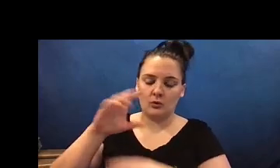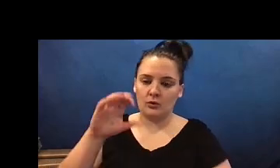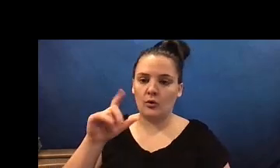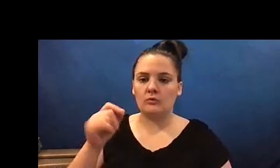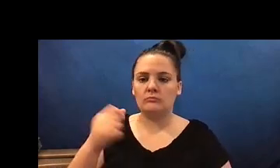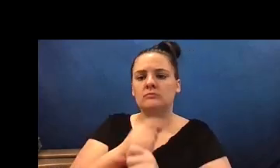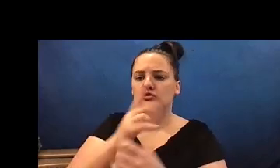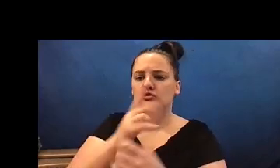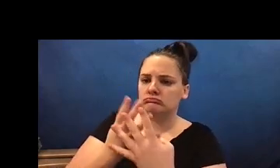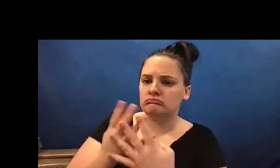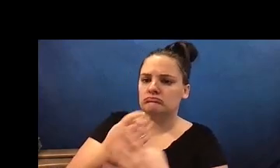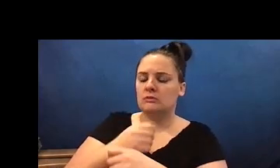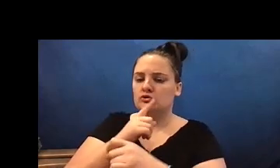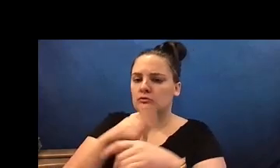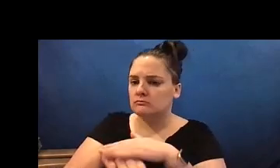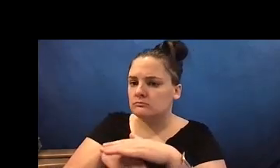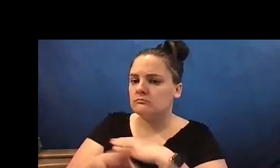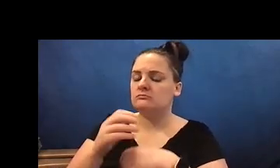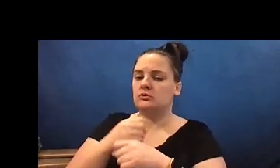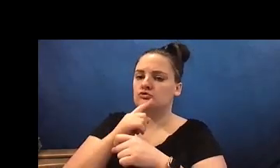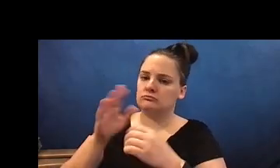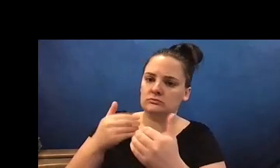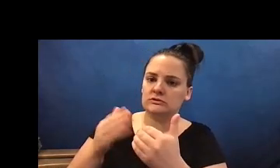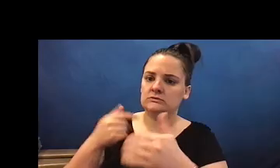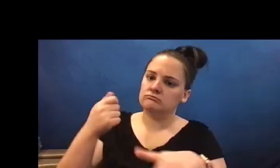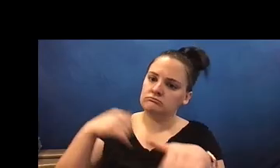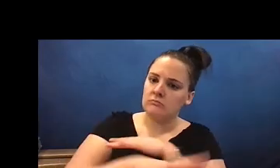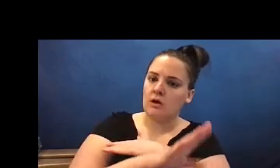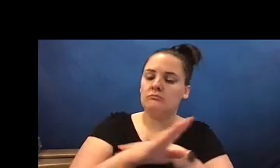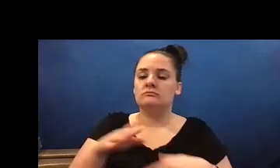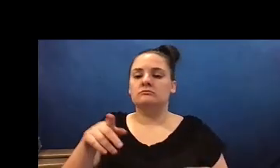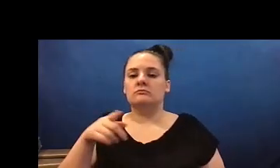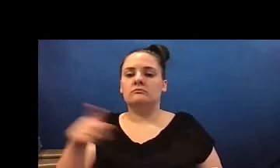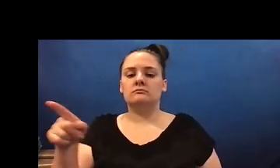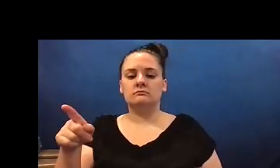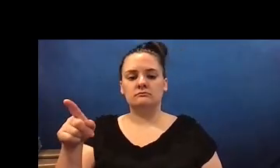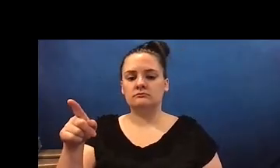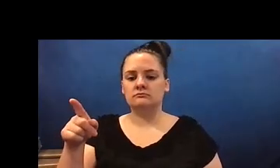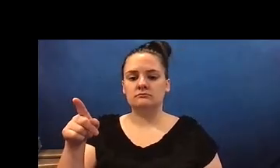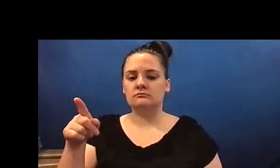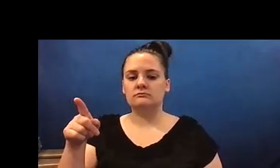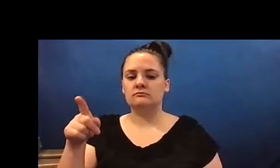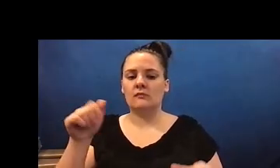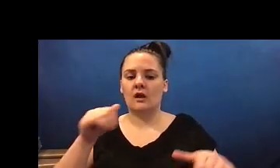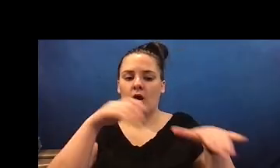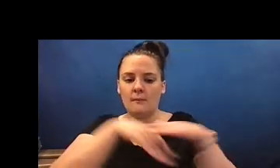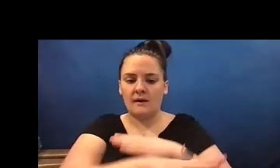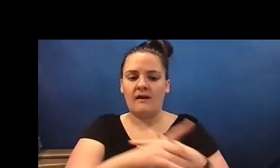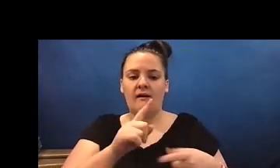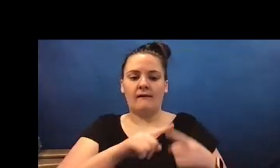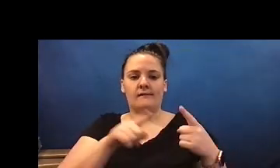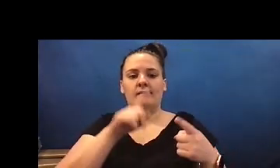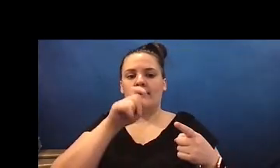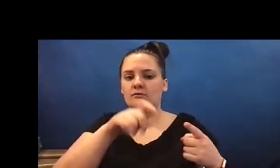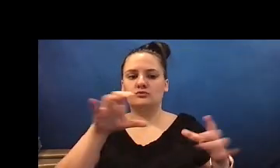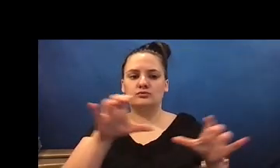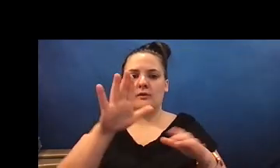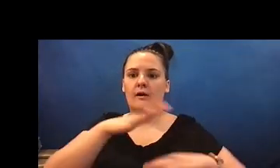easy so that they don't need to come in and they didn't have their mammo and now they have a huge cancer diagnosis